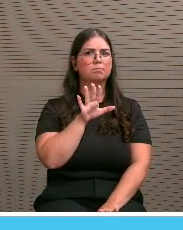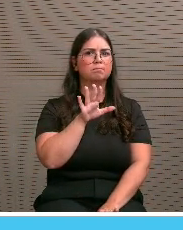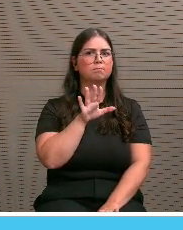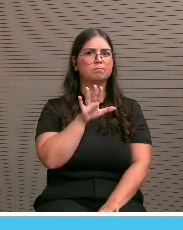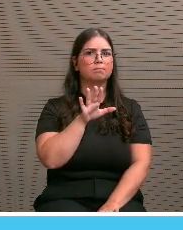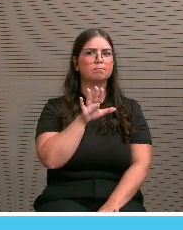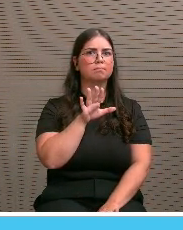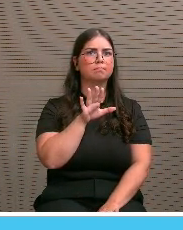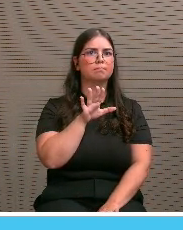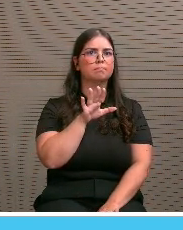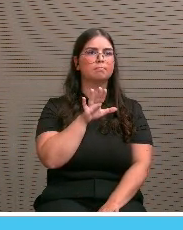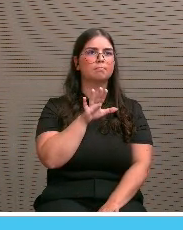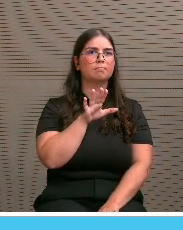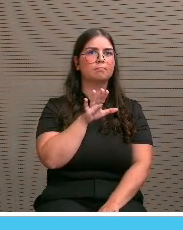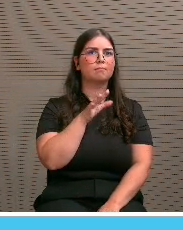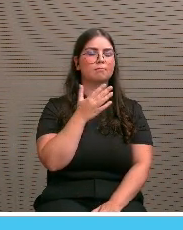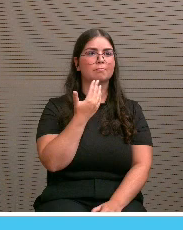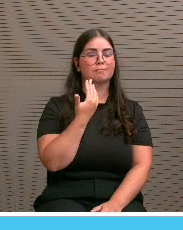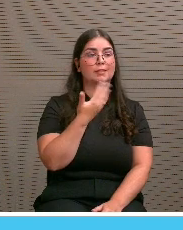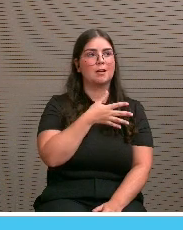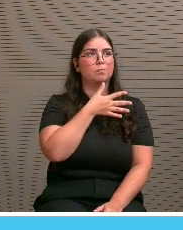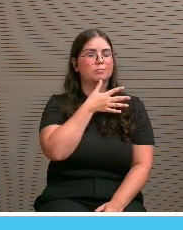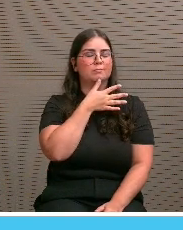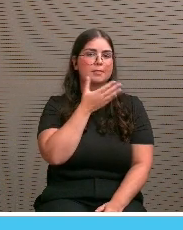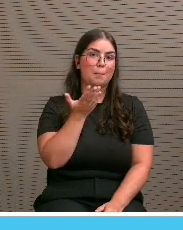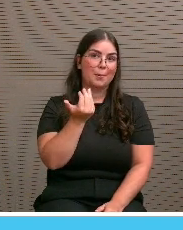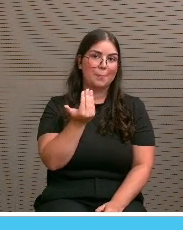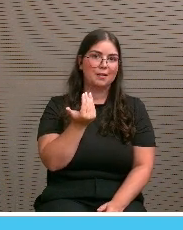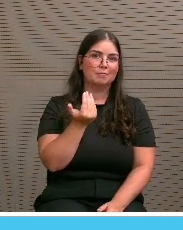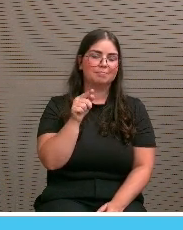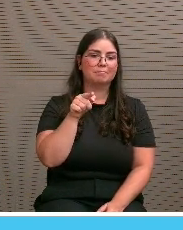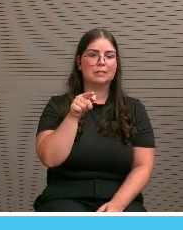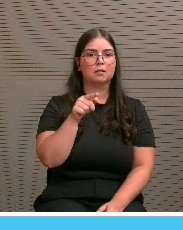words escape me. This is a crime against humanity